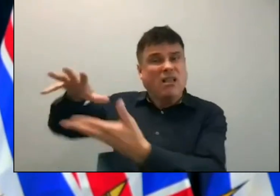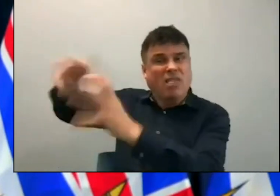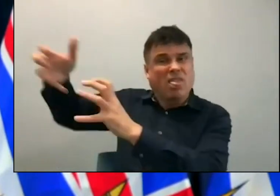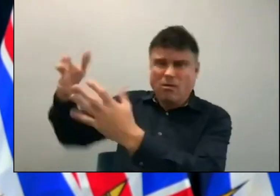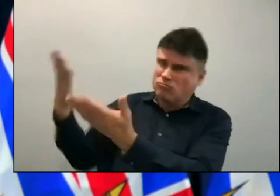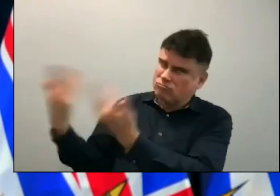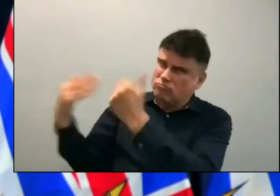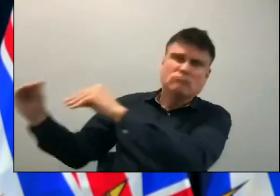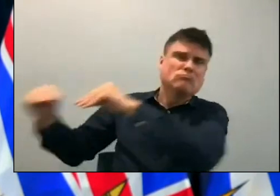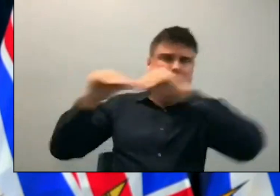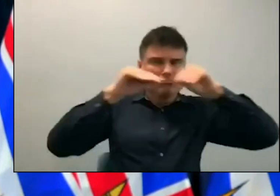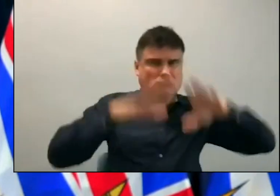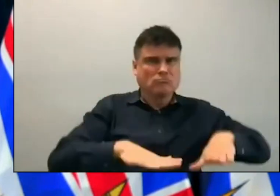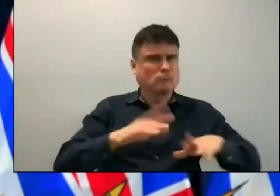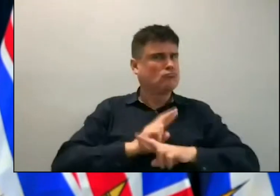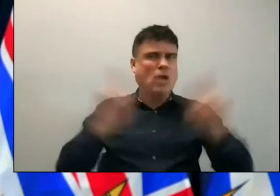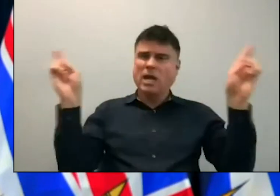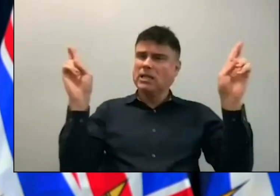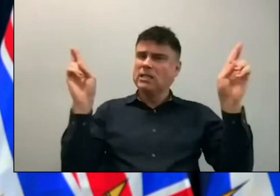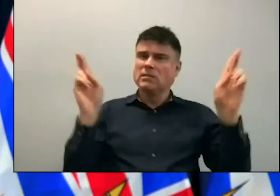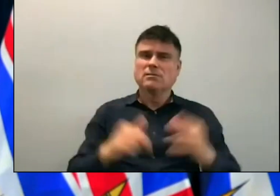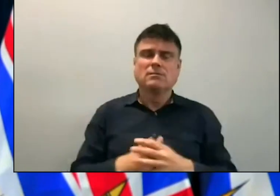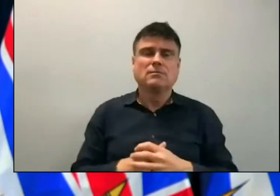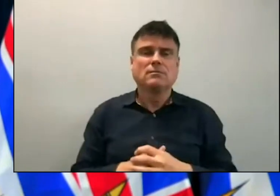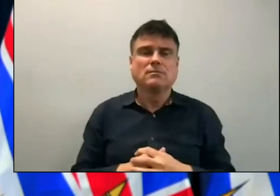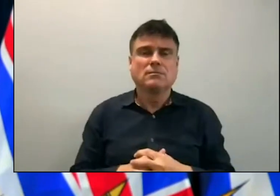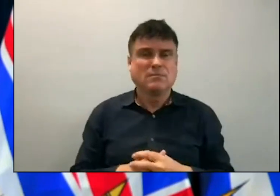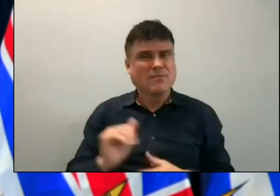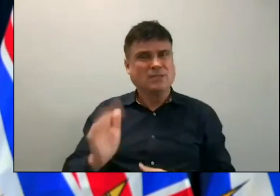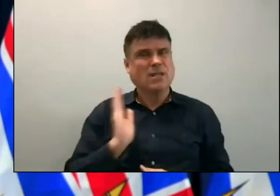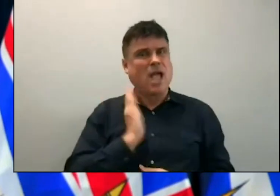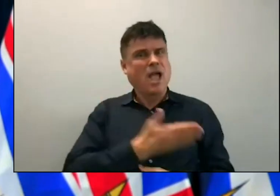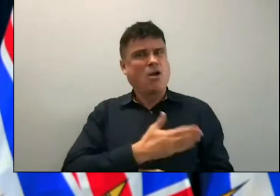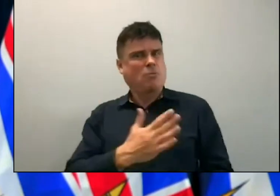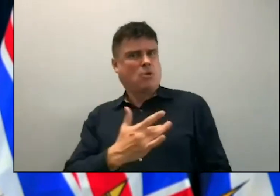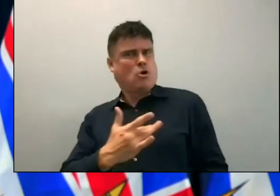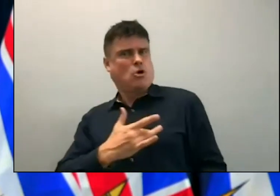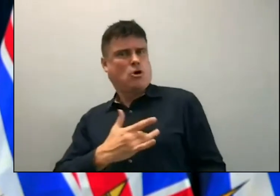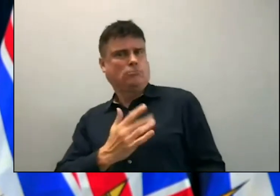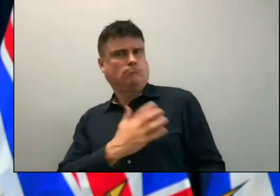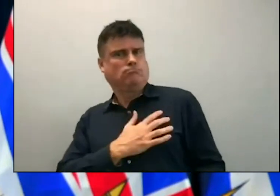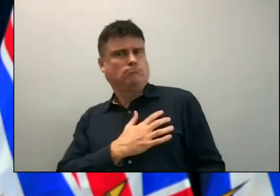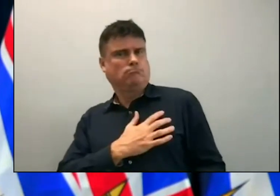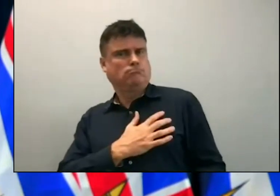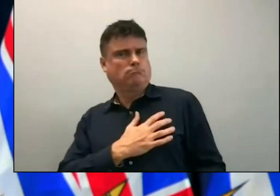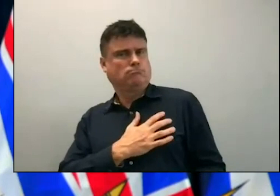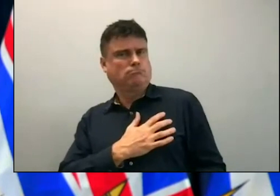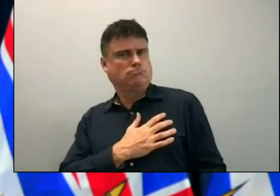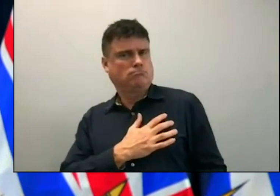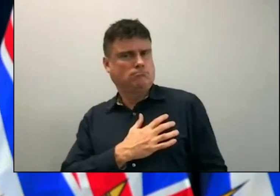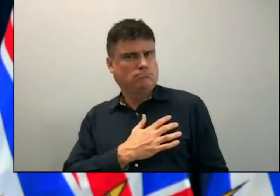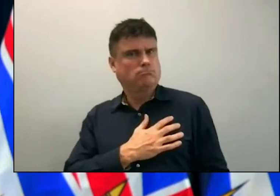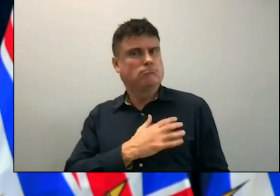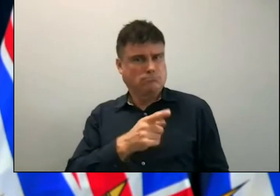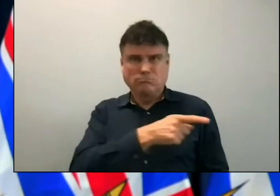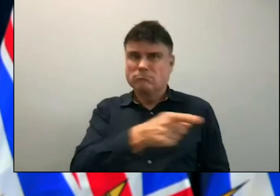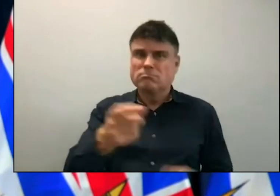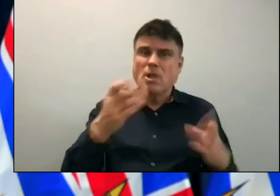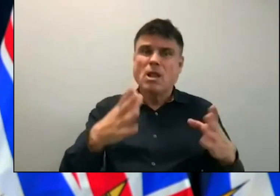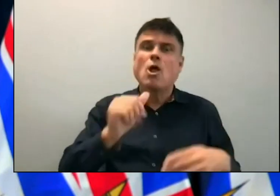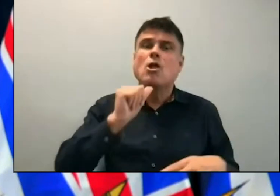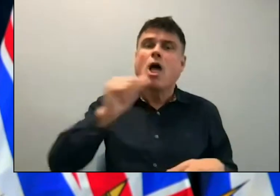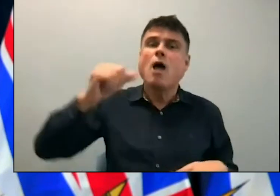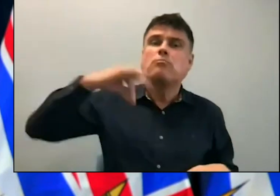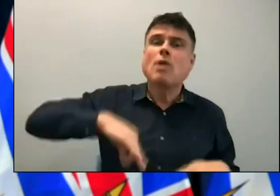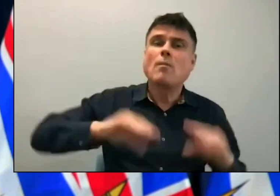we are. We've done it in the past, and we're going to do it again. And it's largely driven by non-governmental organizations who are in the business of taking care